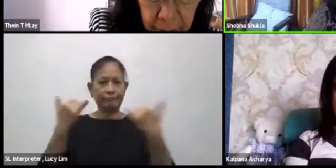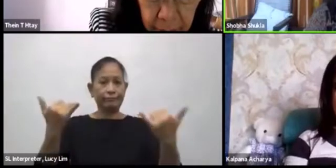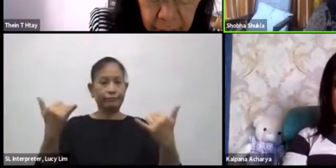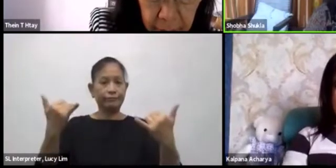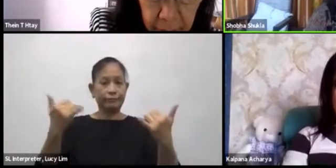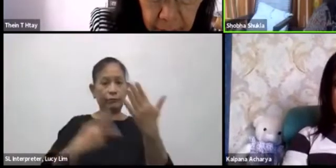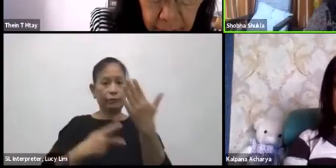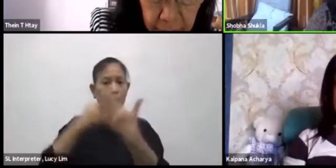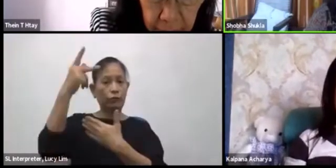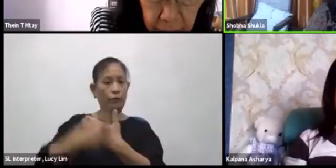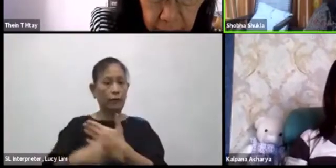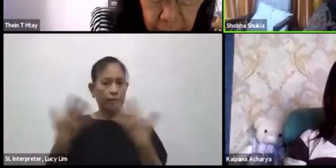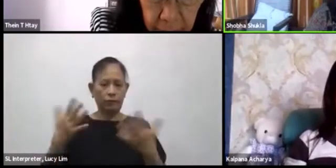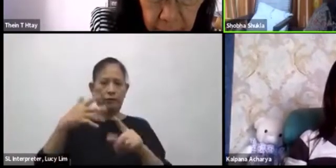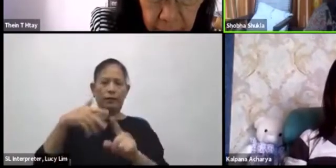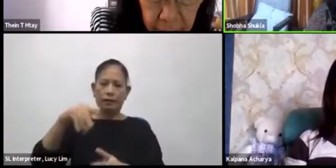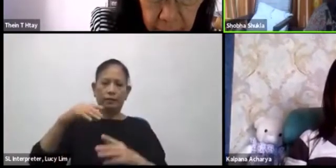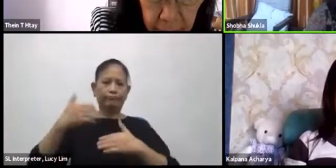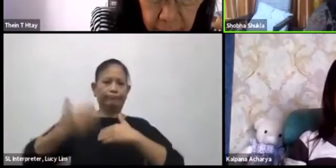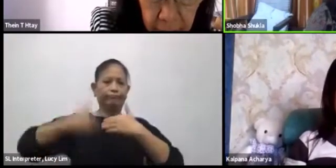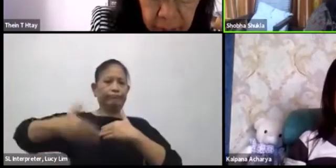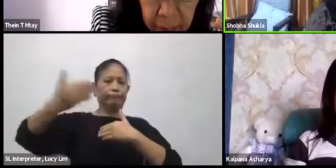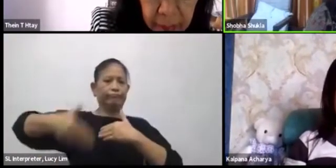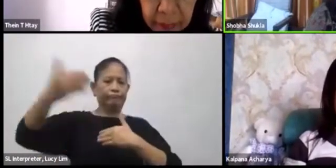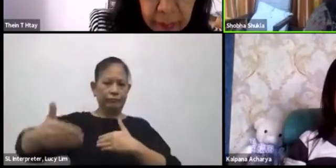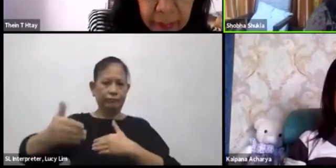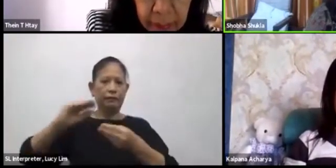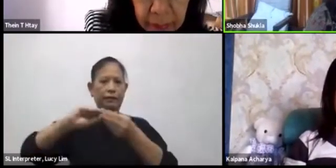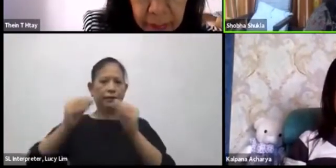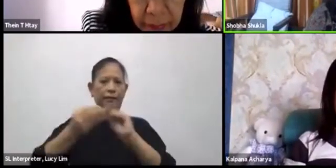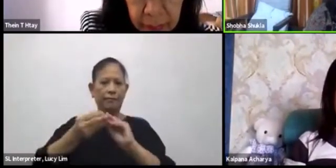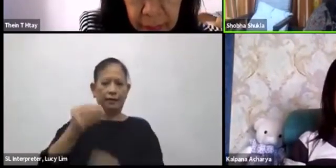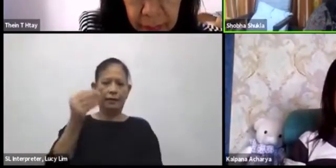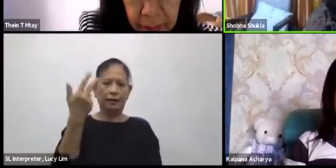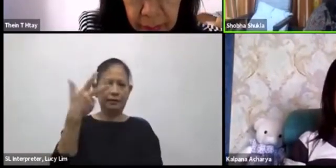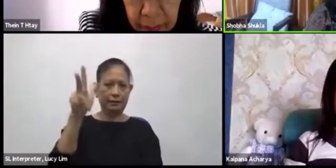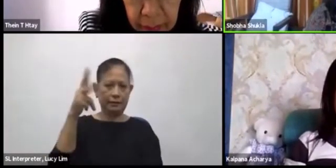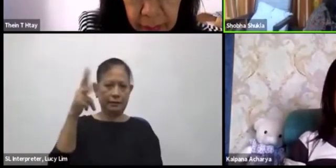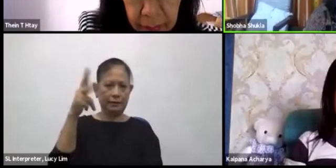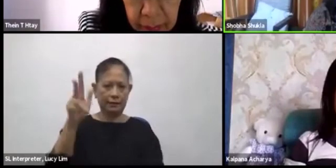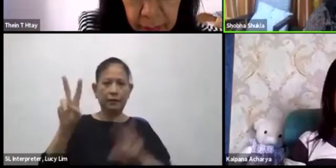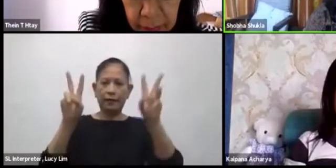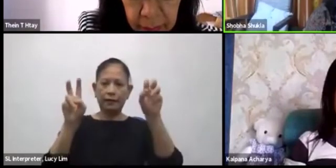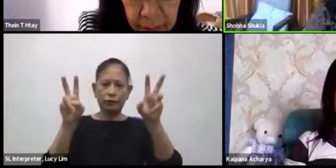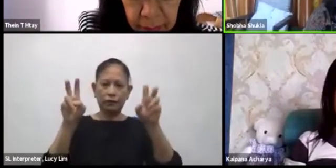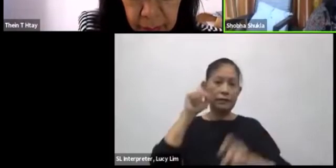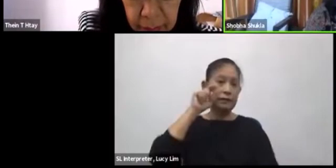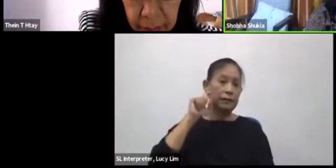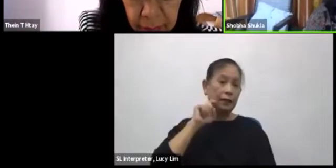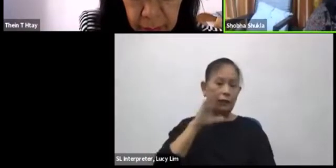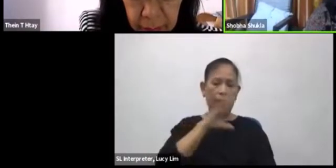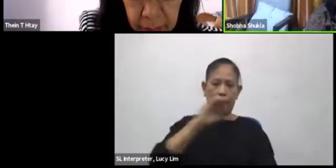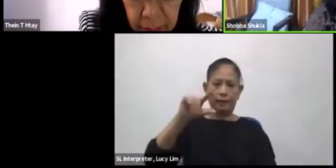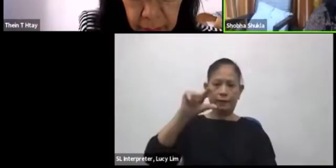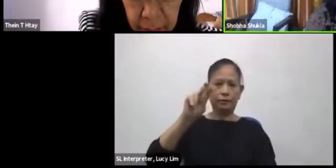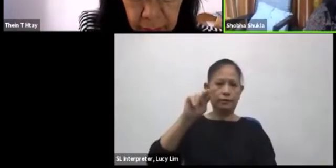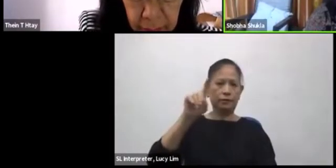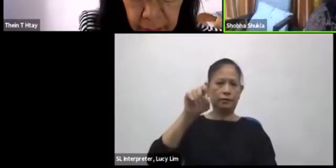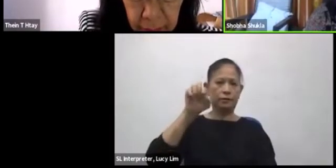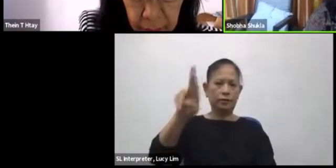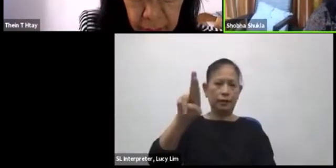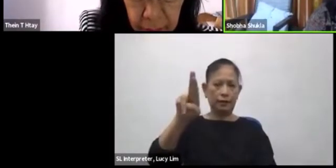session is the 13th in the series, and it is on the theme of sexual and gender-based violence